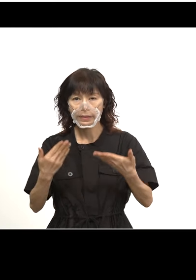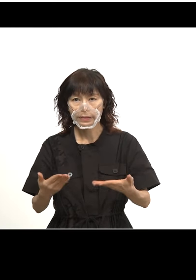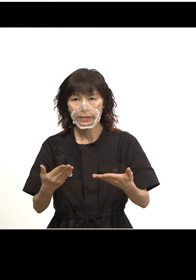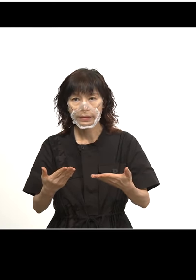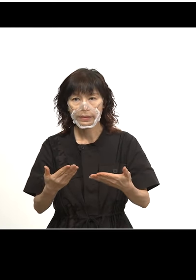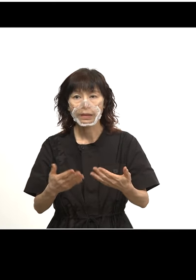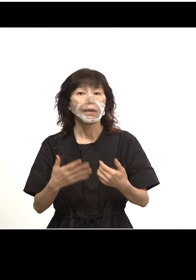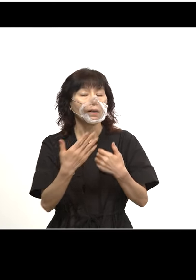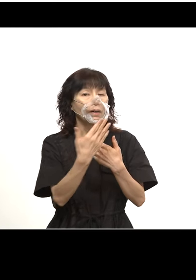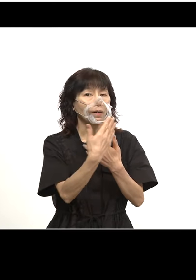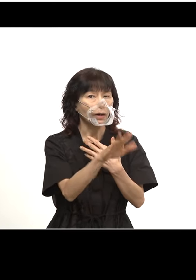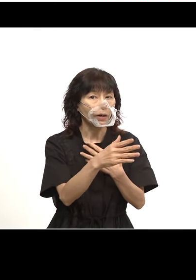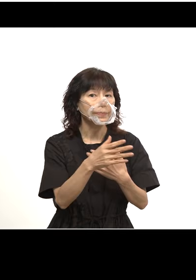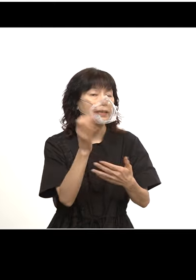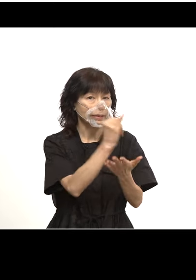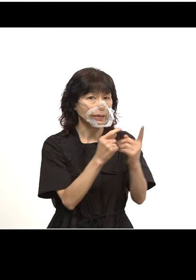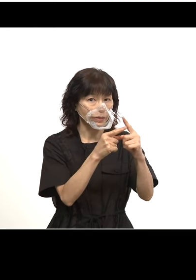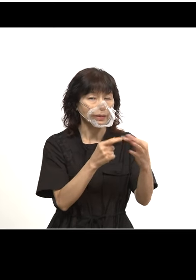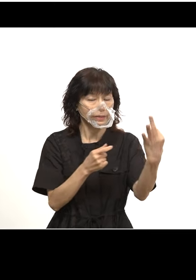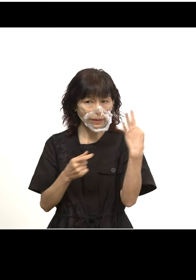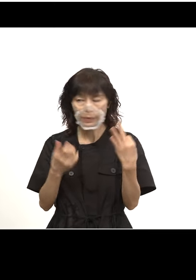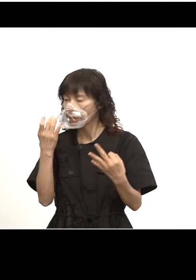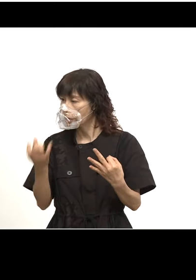from the field to share with us their experiences and